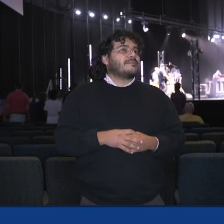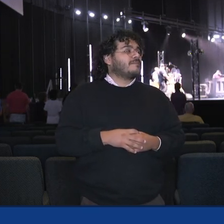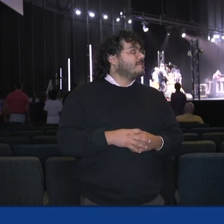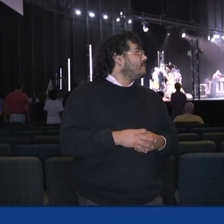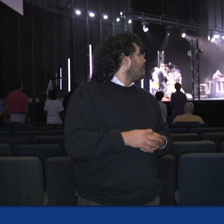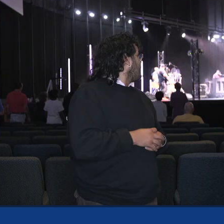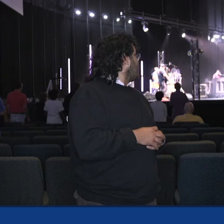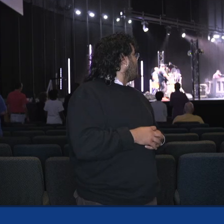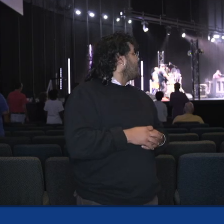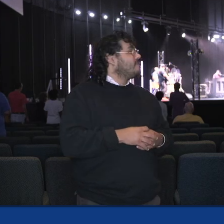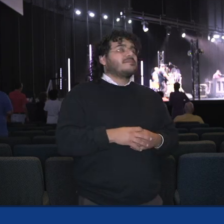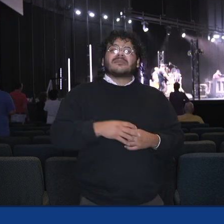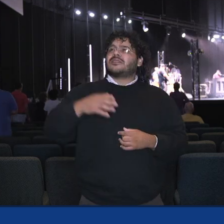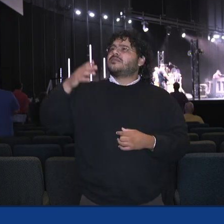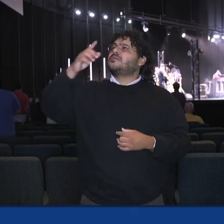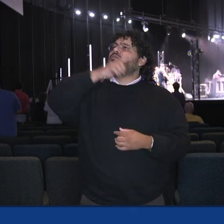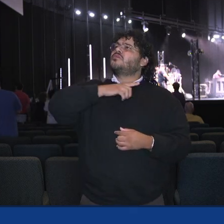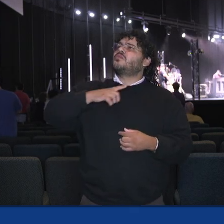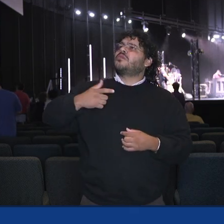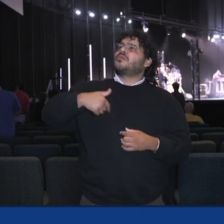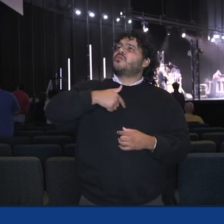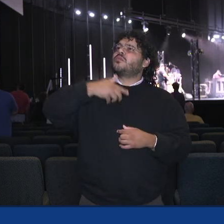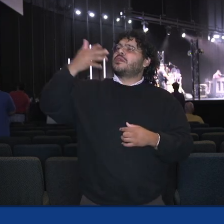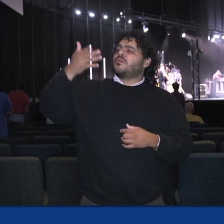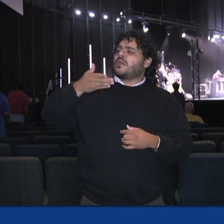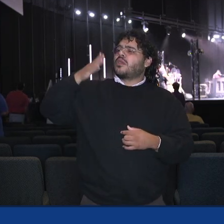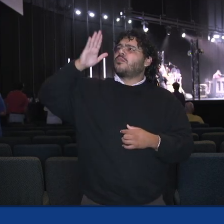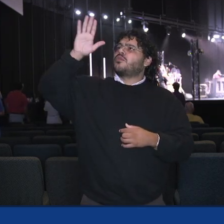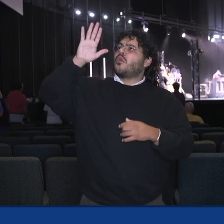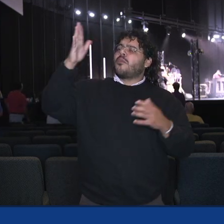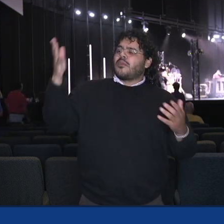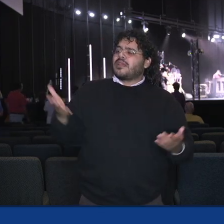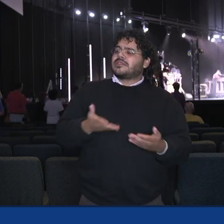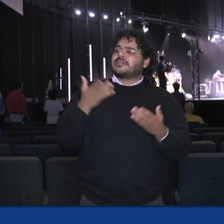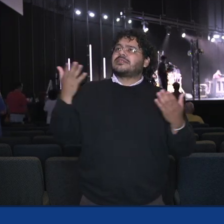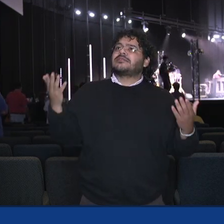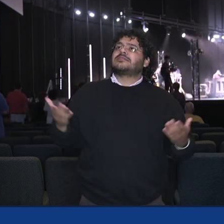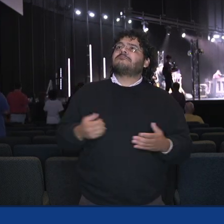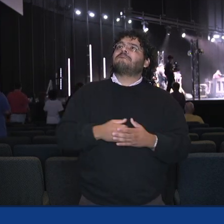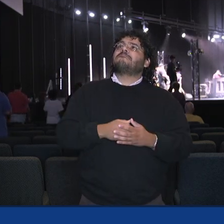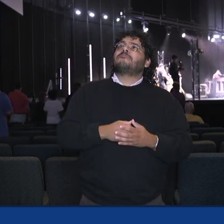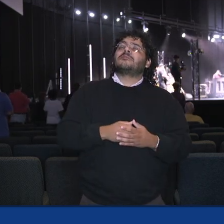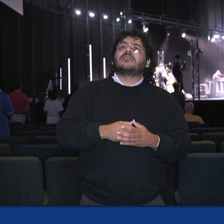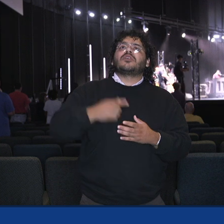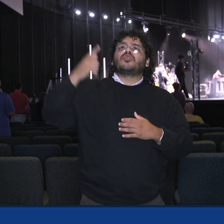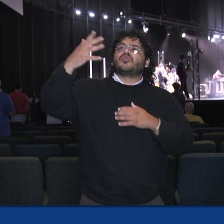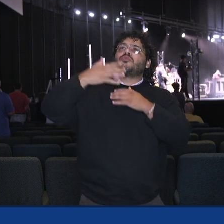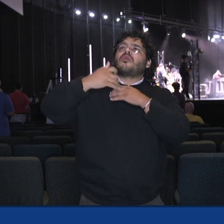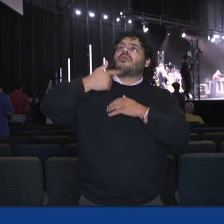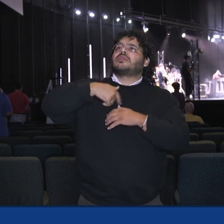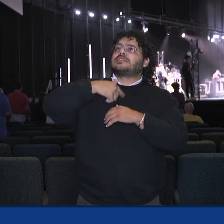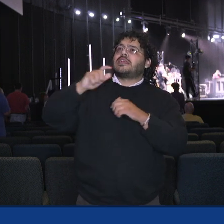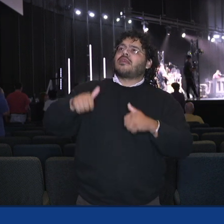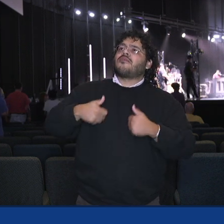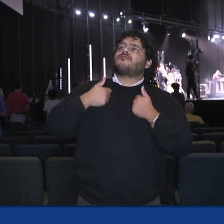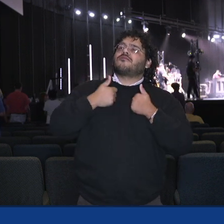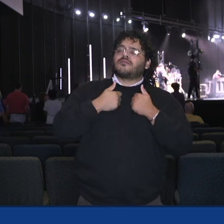Do we welcome your presence here, Lord? We ask that you would call us to life.